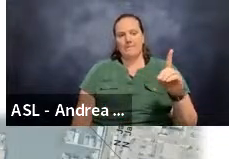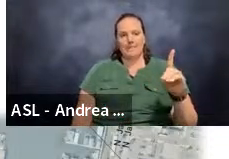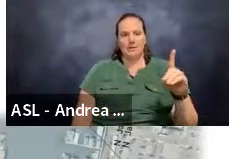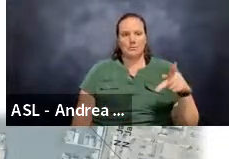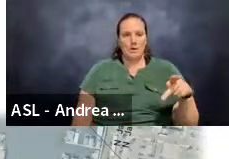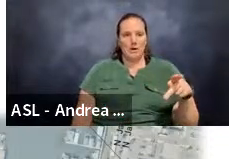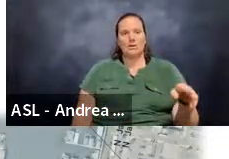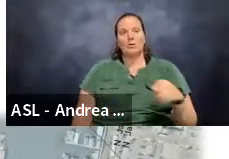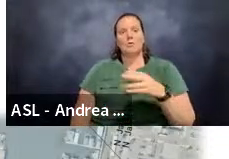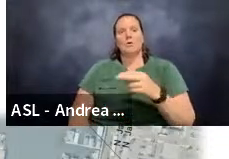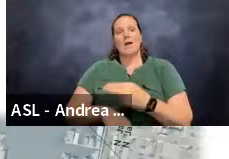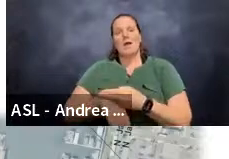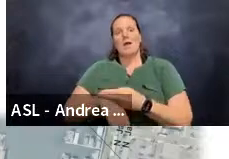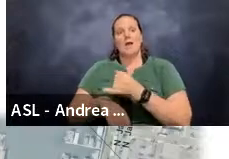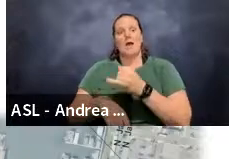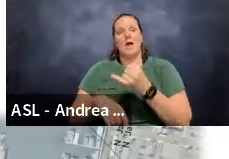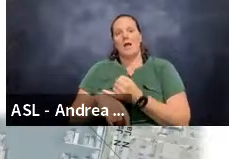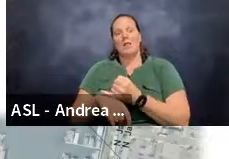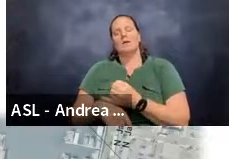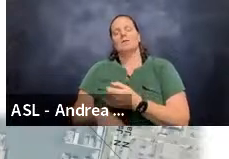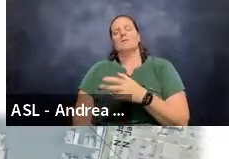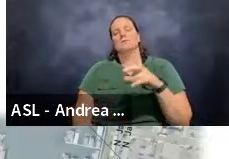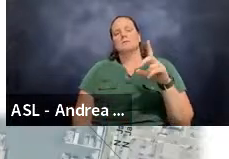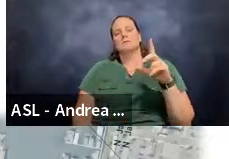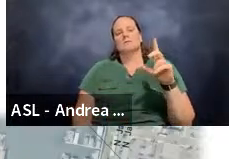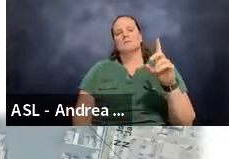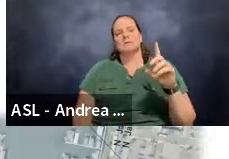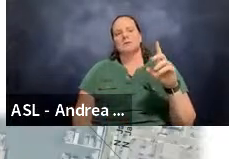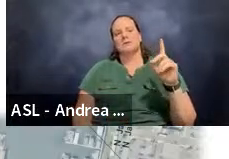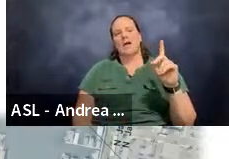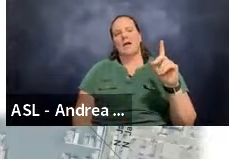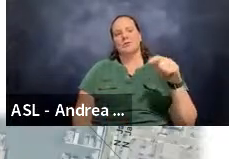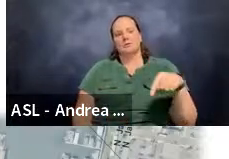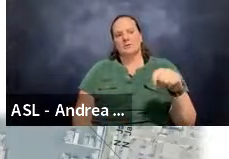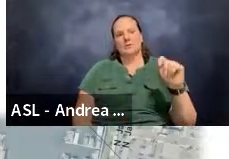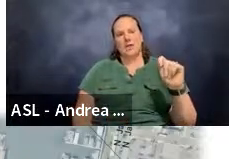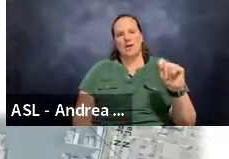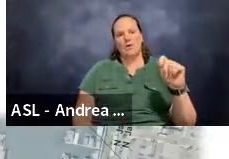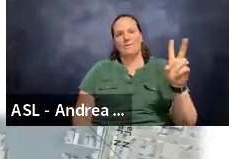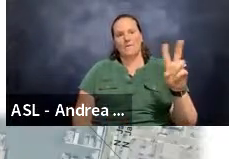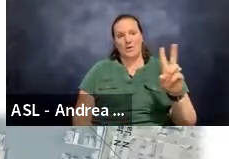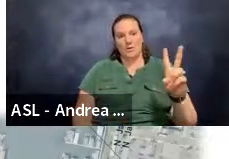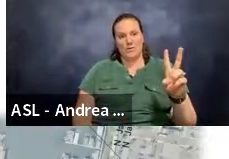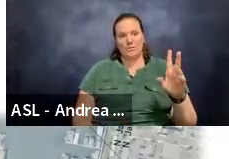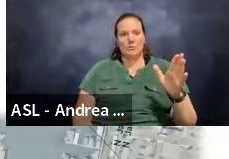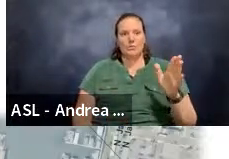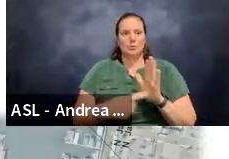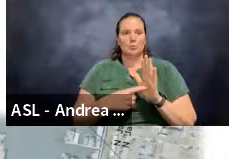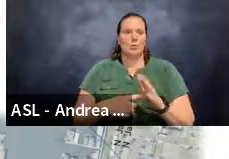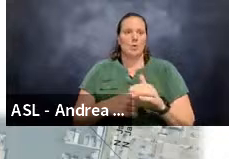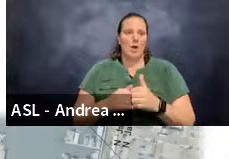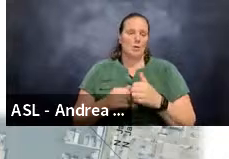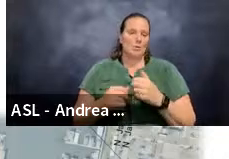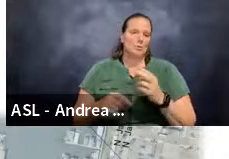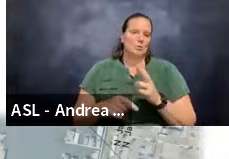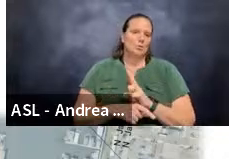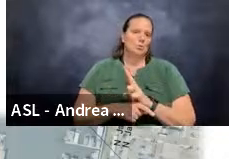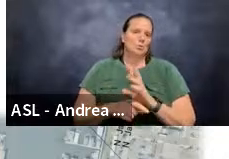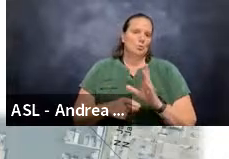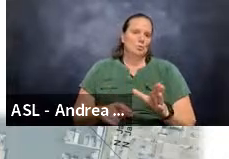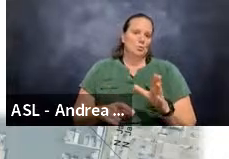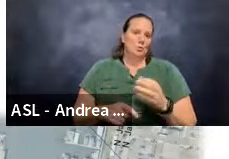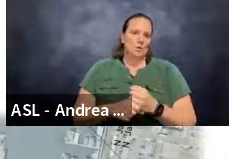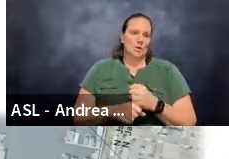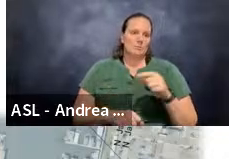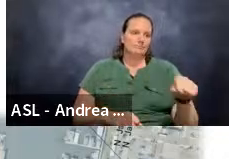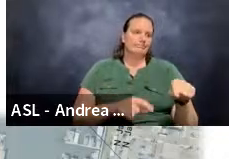to Hayden Island or to downtown Vancouver. I think they also will demonstrate how users will get to